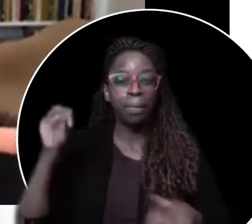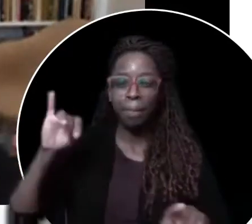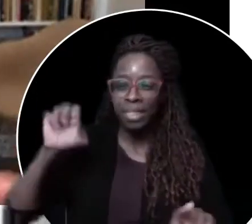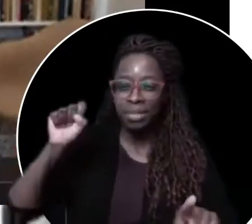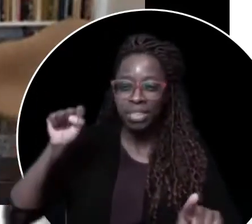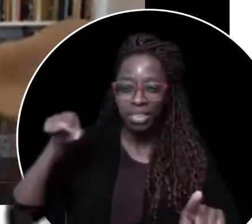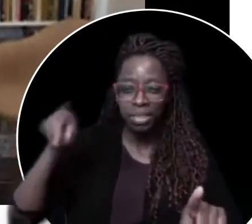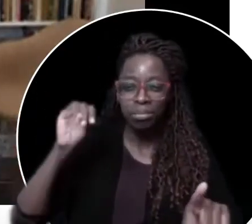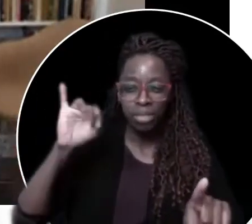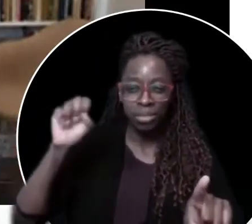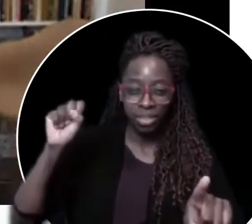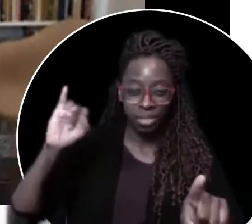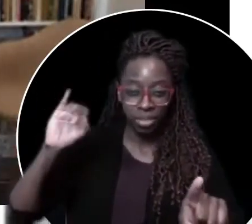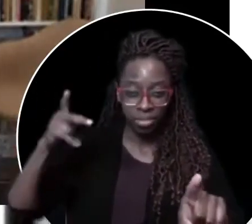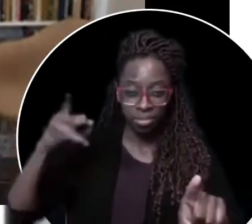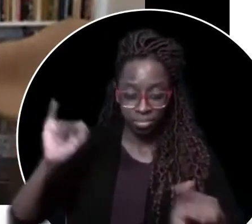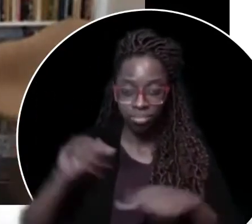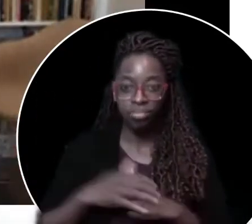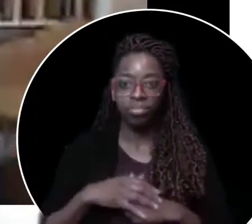and struggle